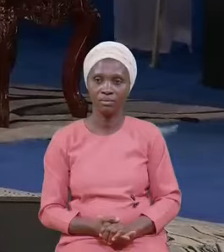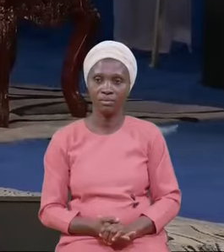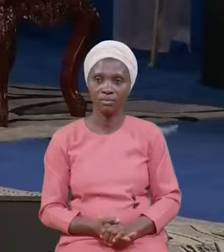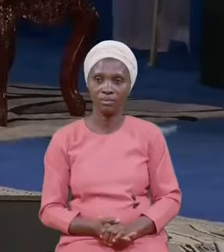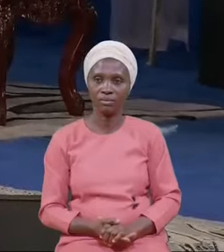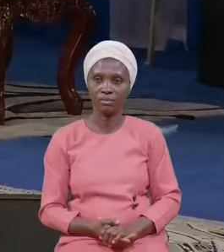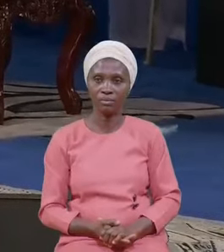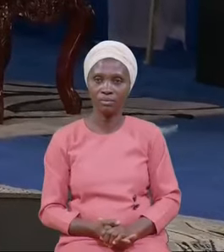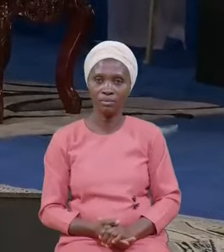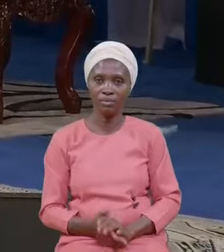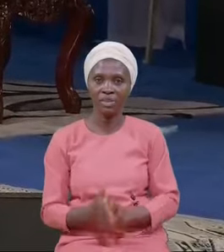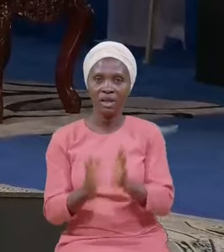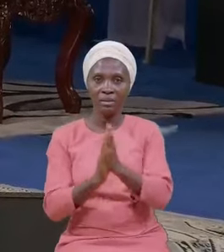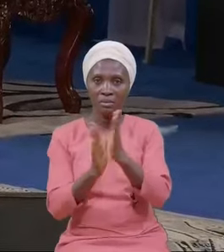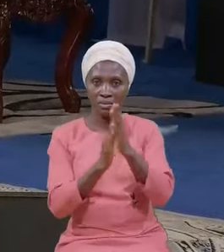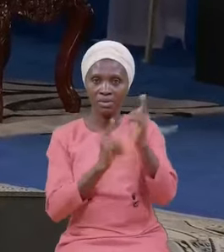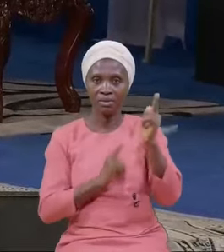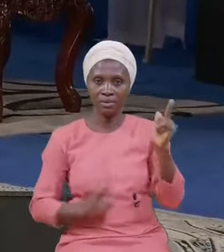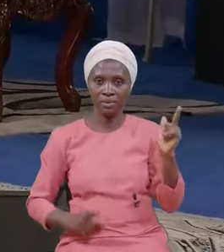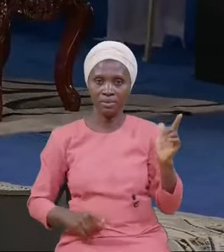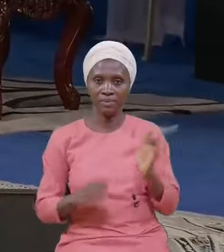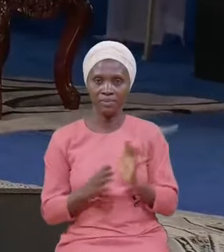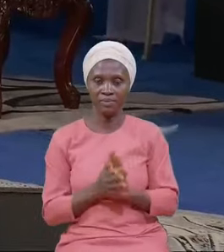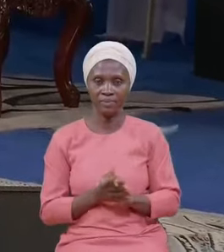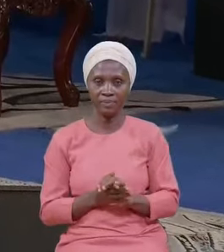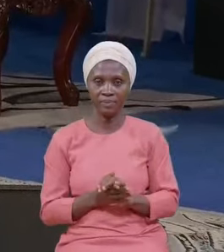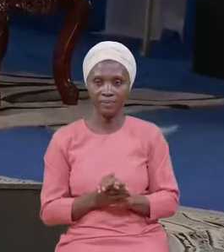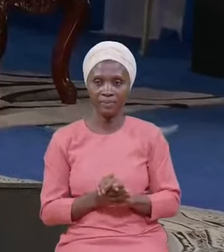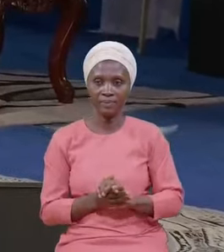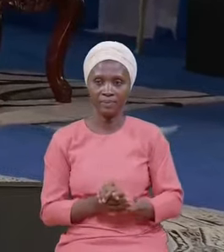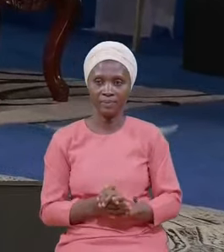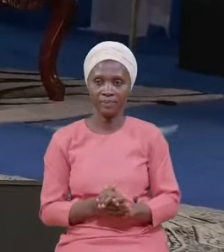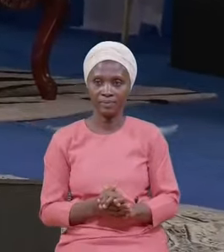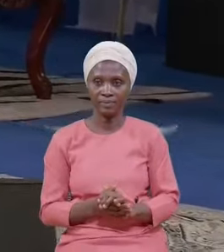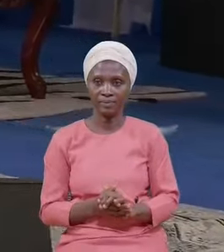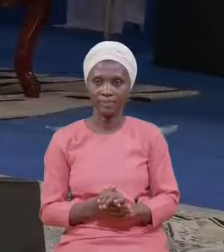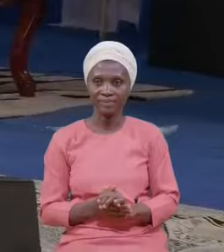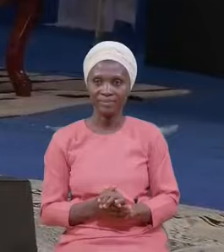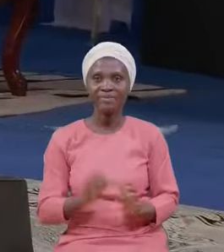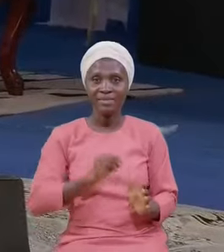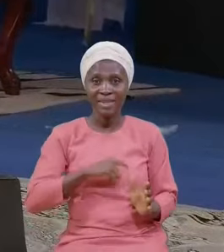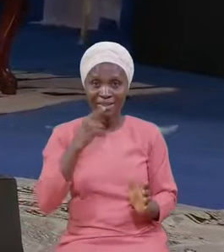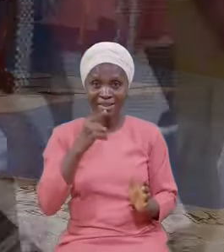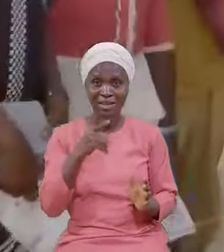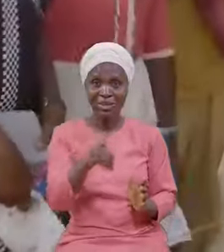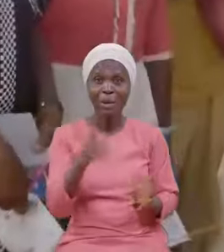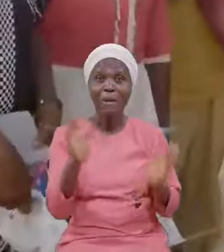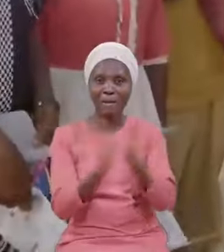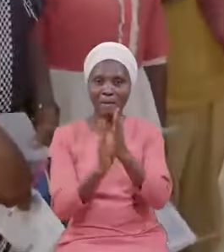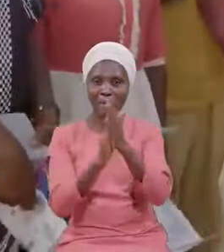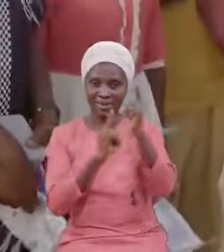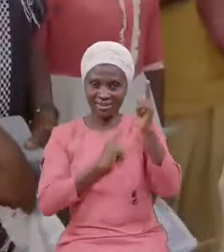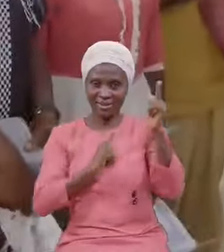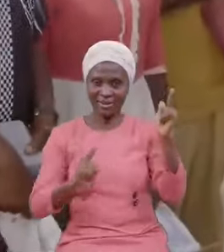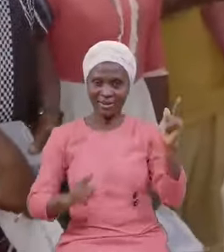praise the Lord I said praise the Lord